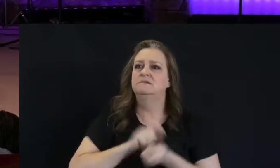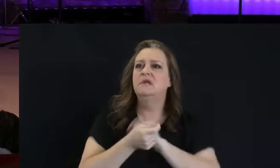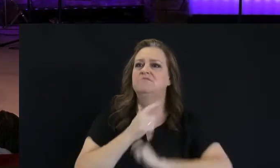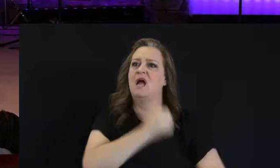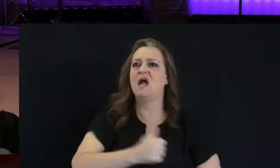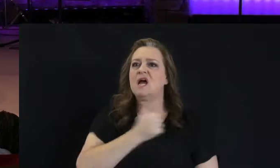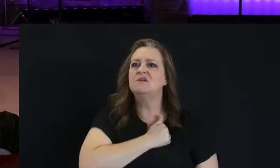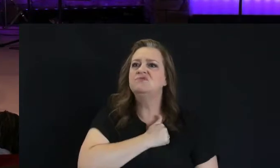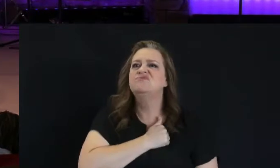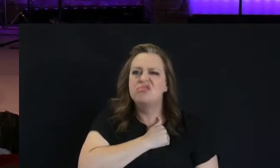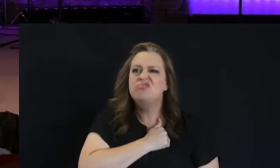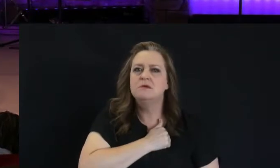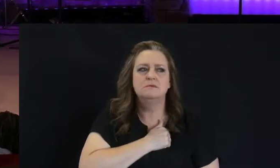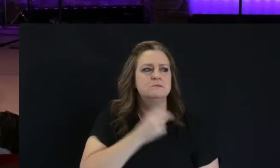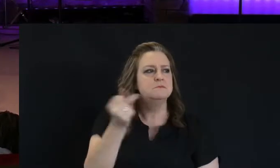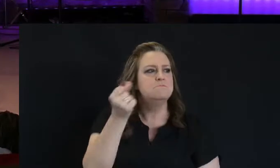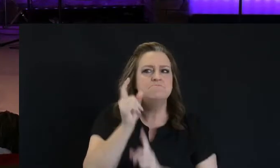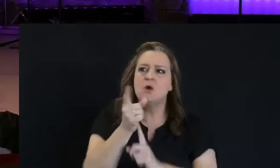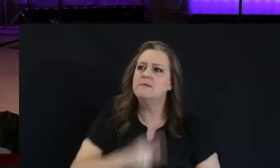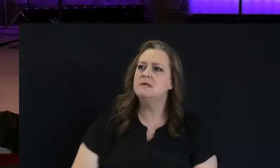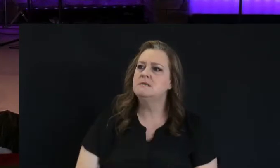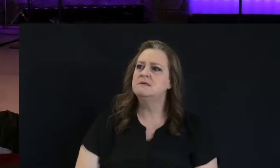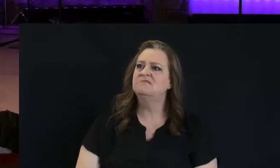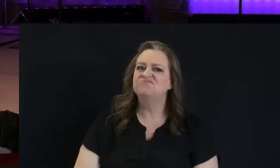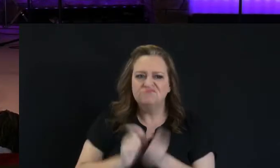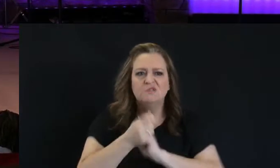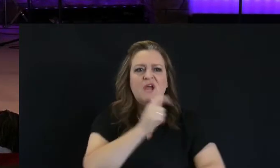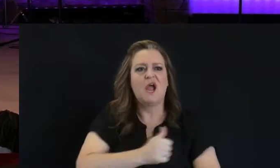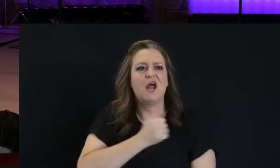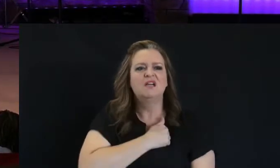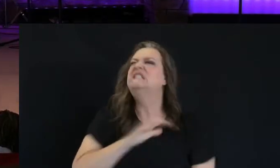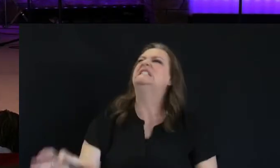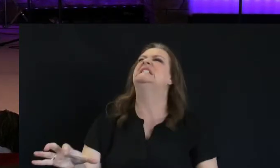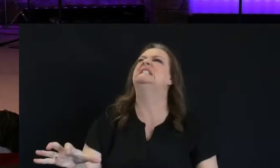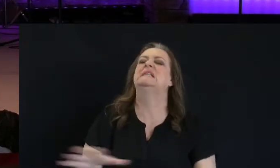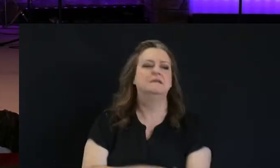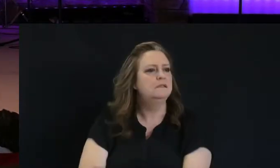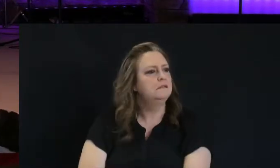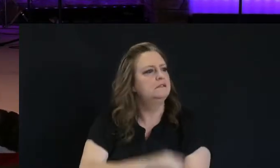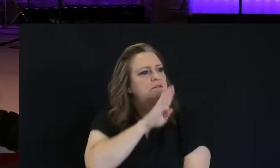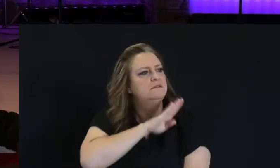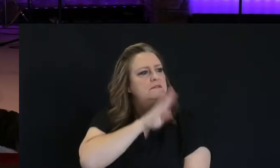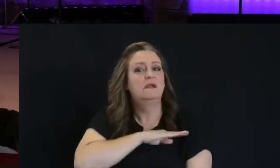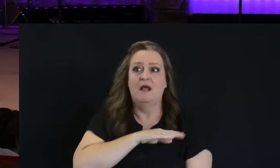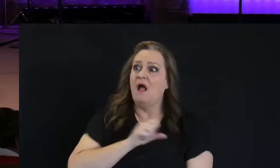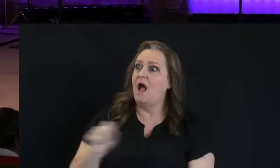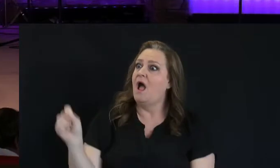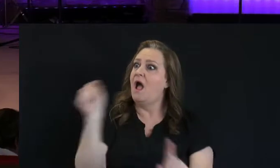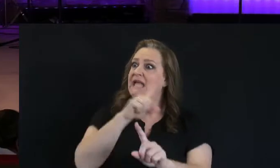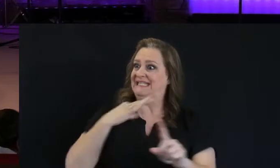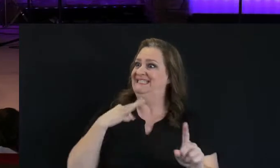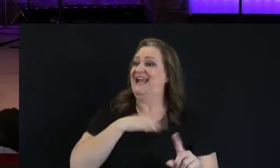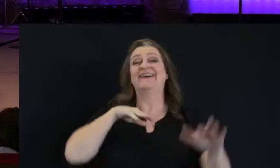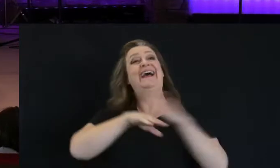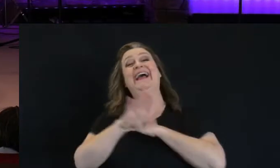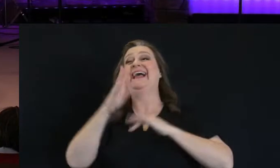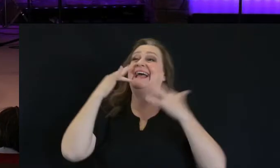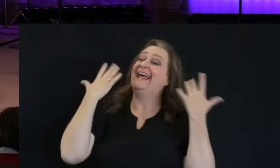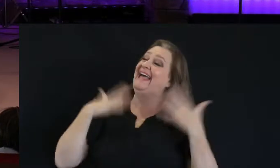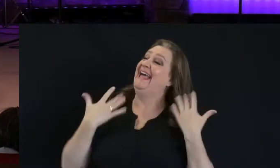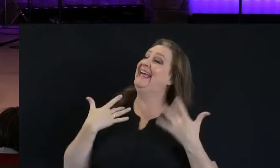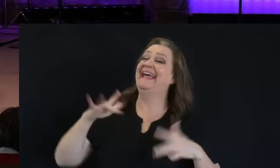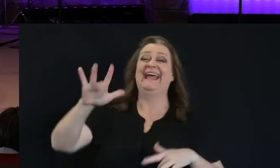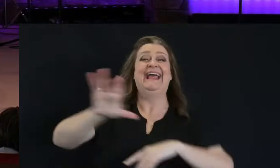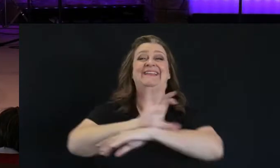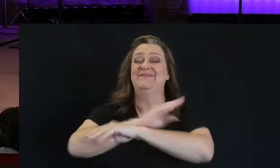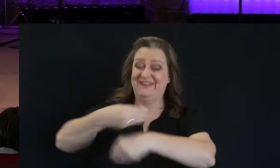in real time. I got a bad attitude in real time. I'm like, ah, you know, just ask the staff. You know, I walk in, I'm pleasant. I go click on the computer, and then